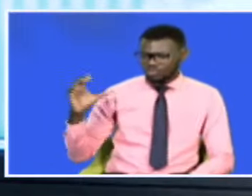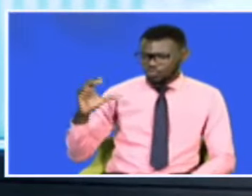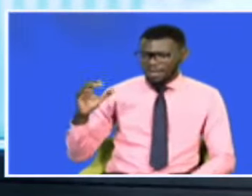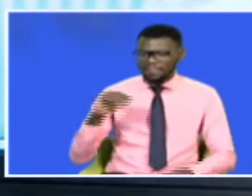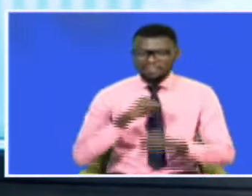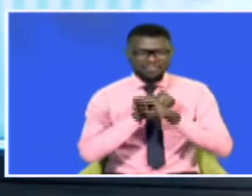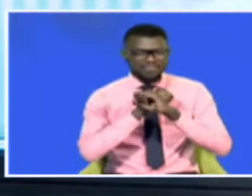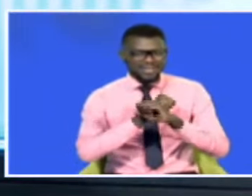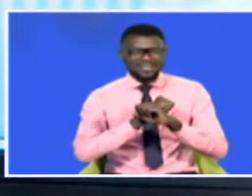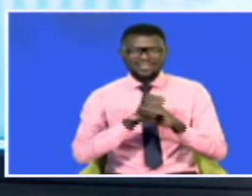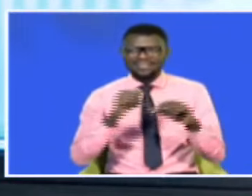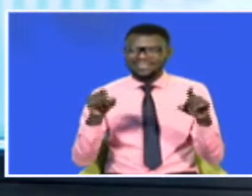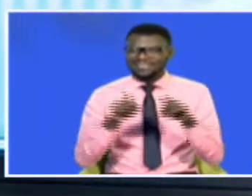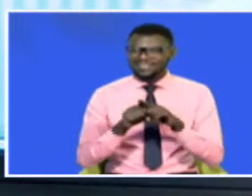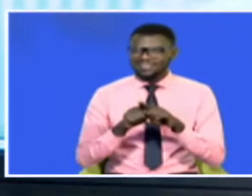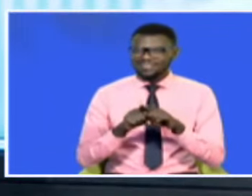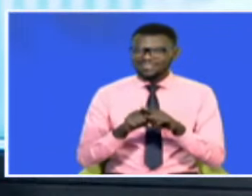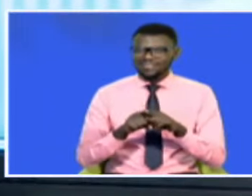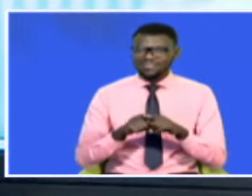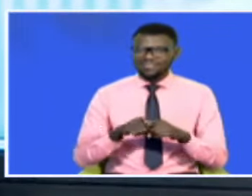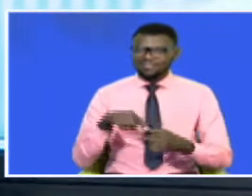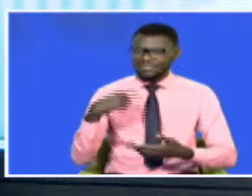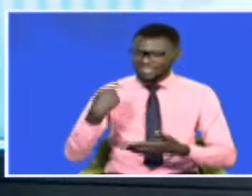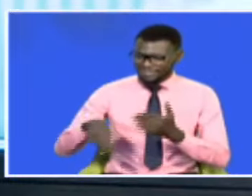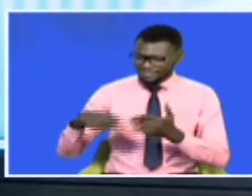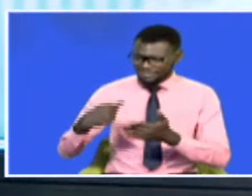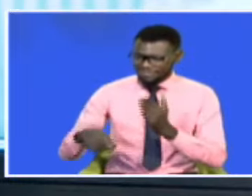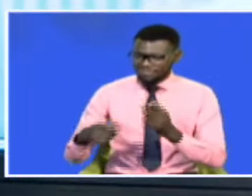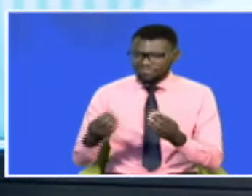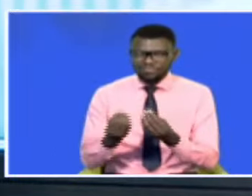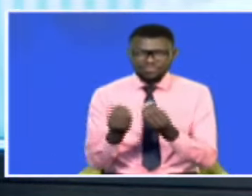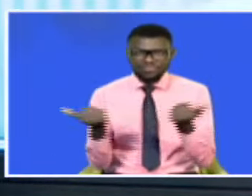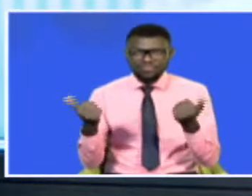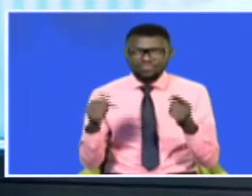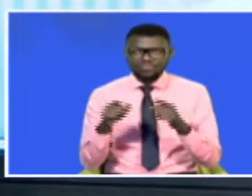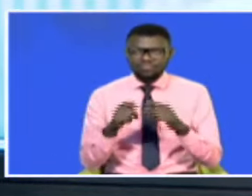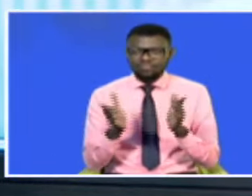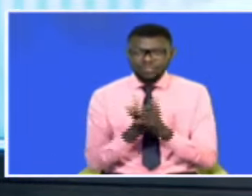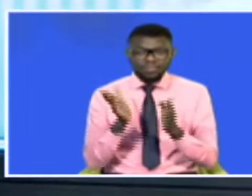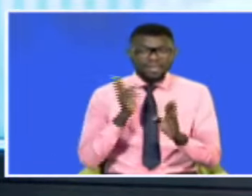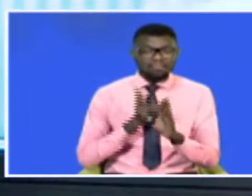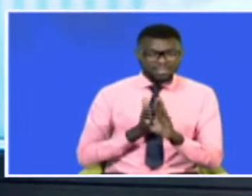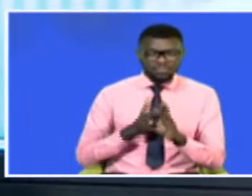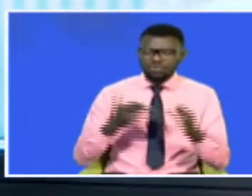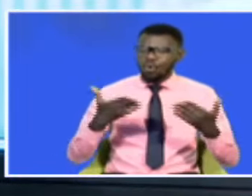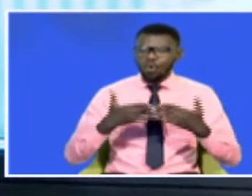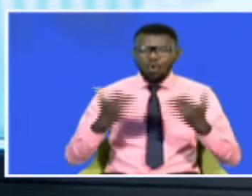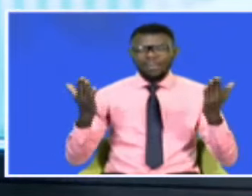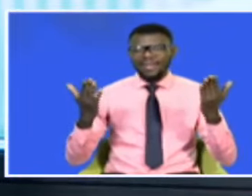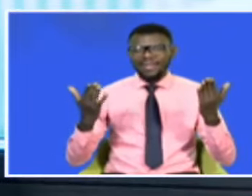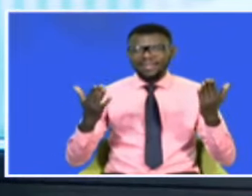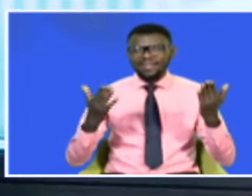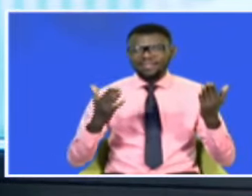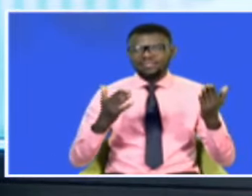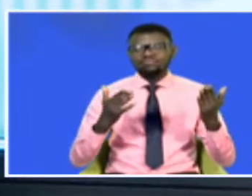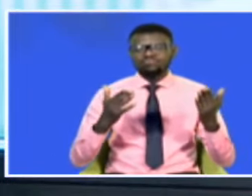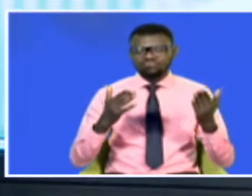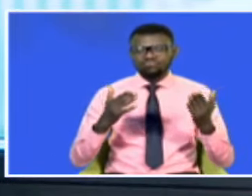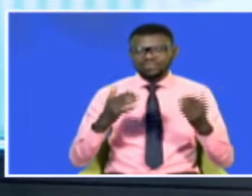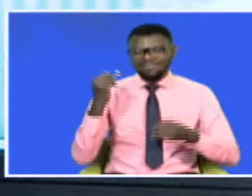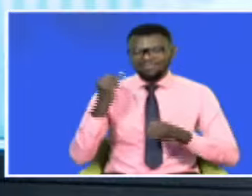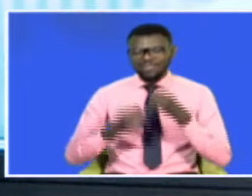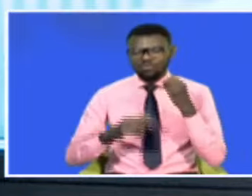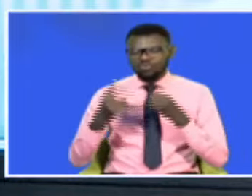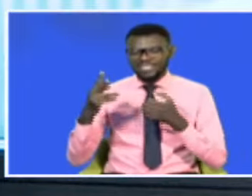sort out inconsistent tariff regulations. The public participation is open until 27th of